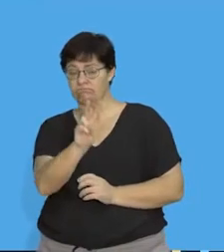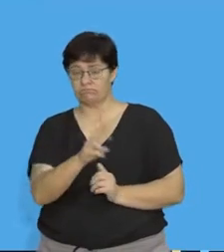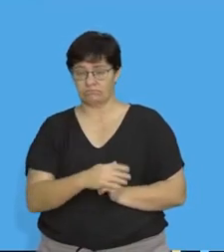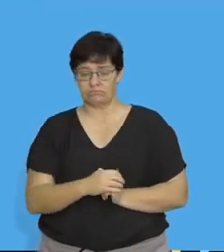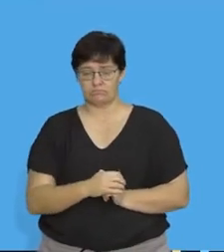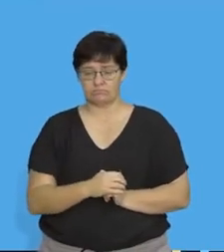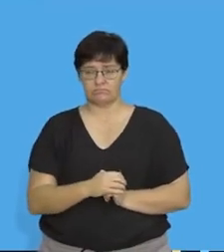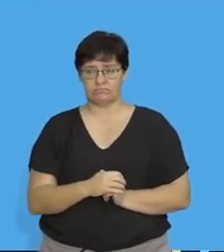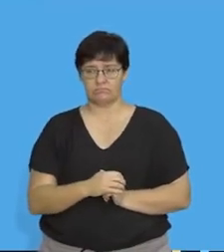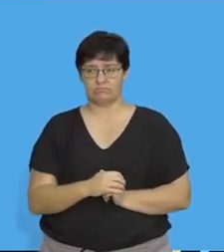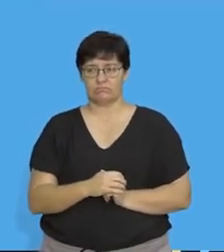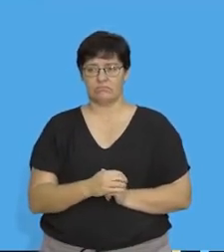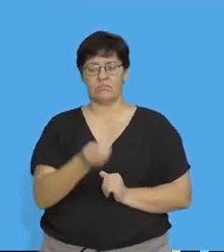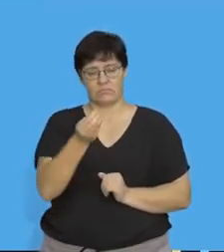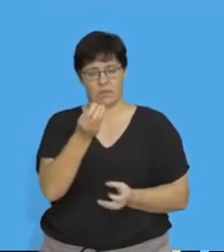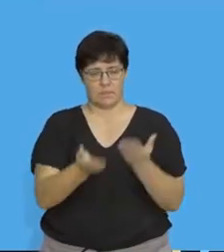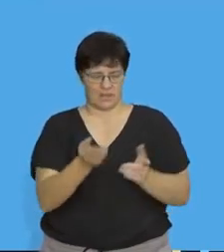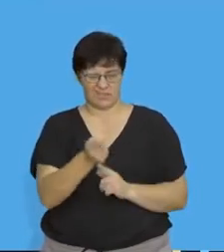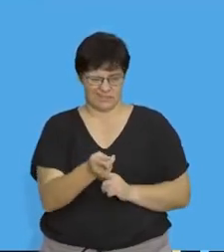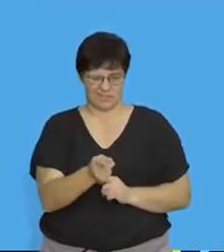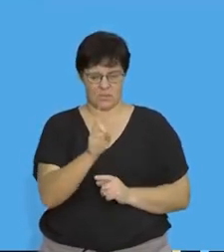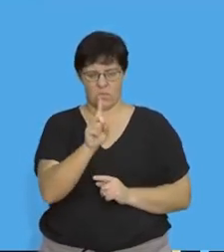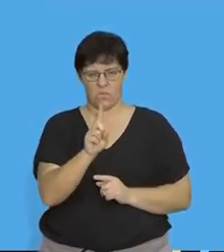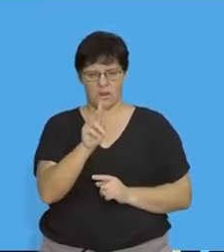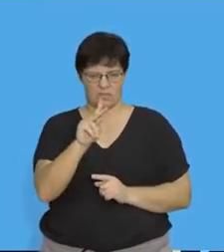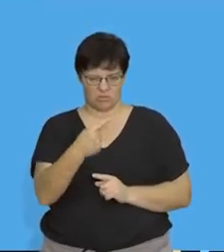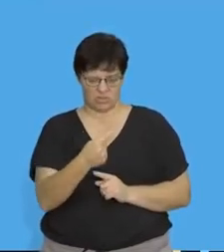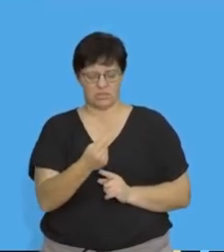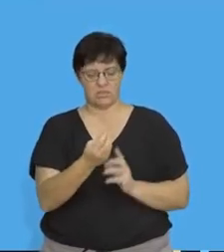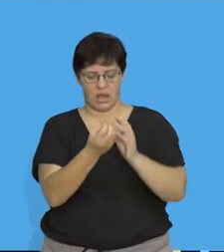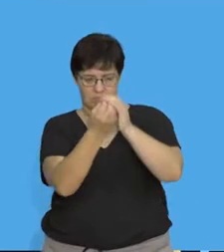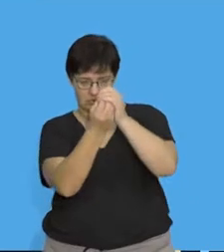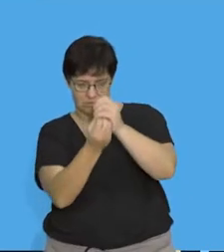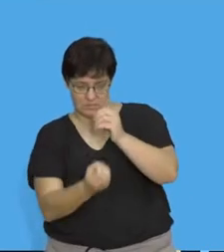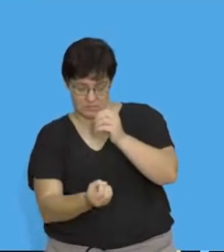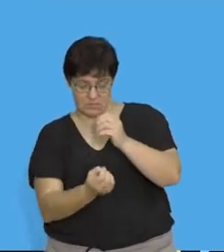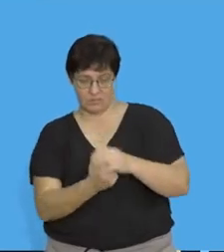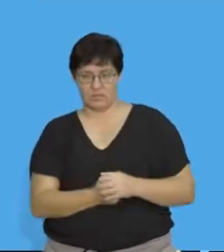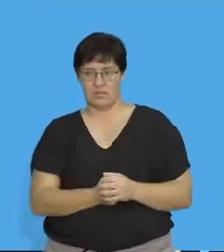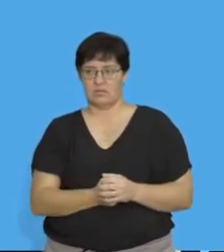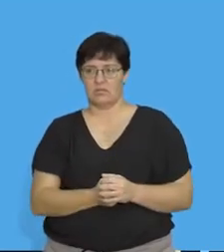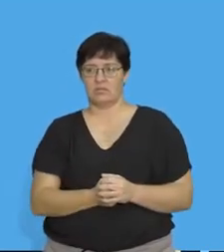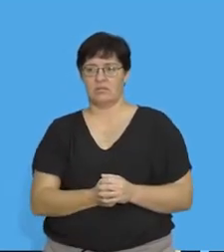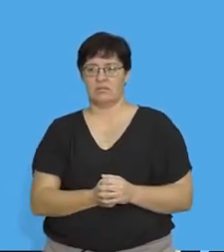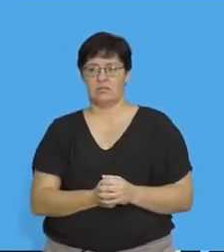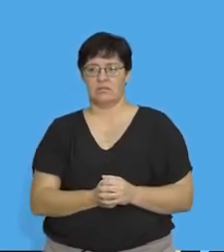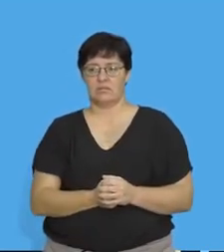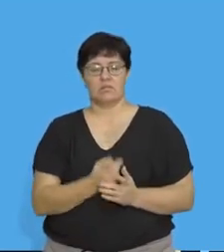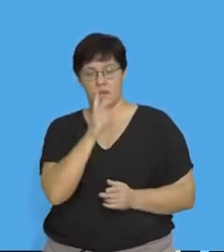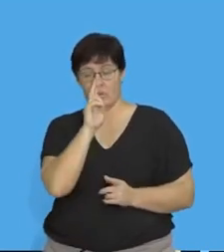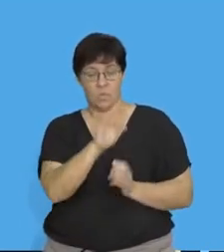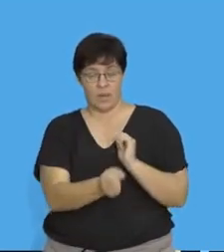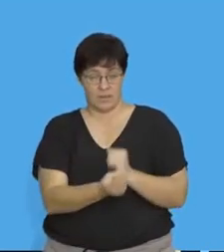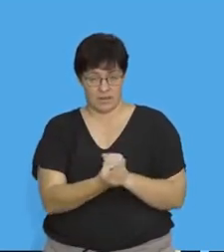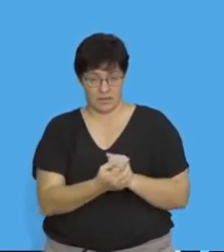have a mass piece at the bottom, which is applying a certain number of newtons, force exerted downwards. Look what's happening.